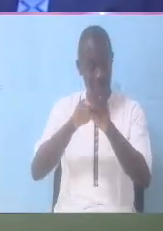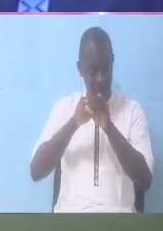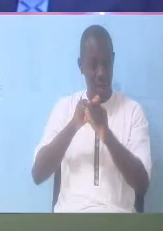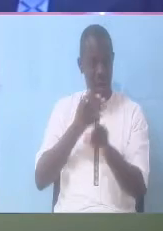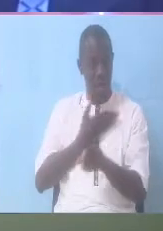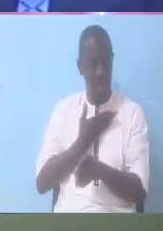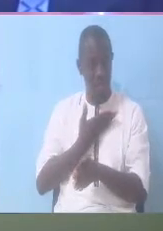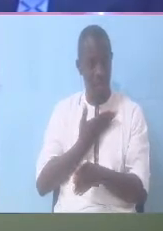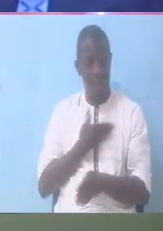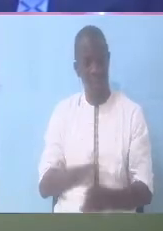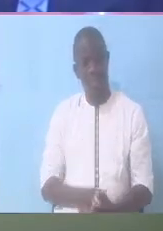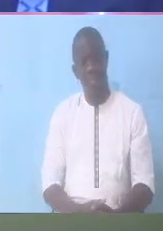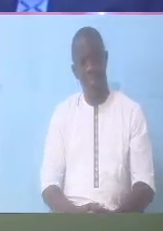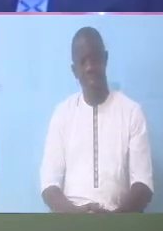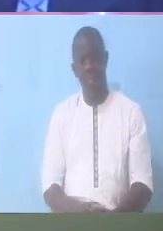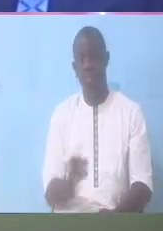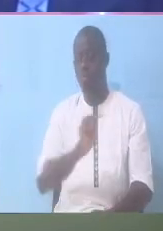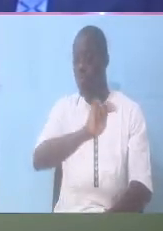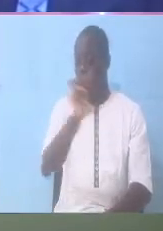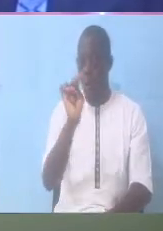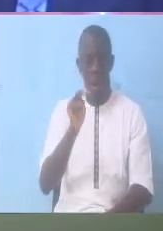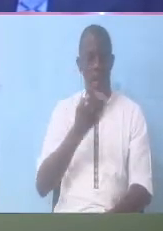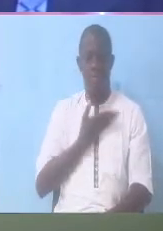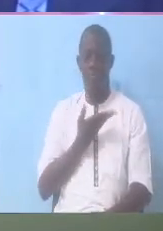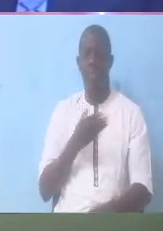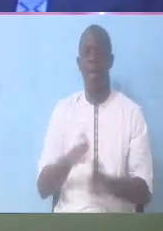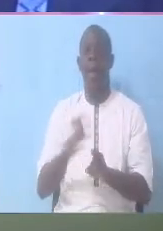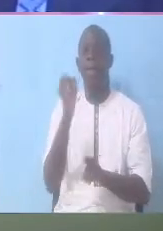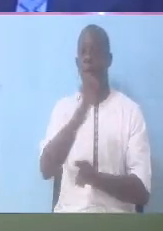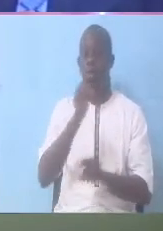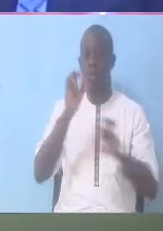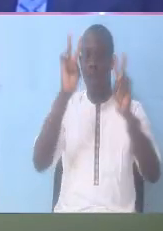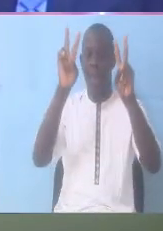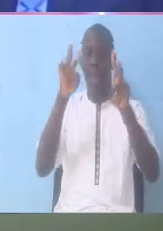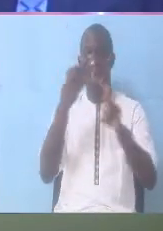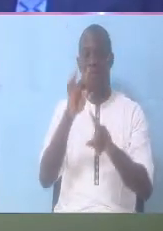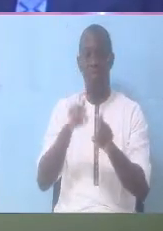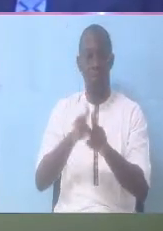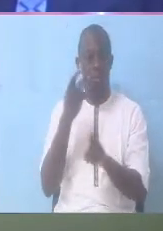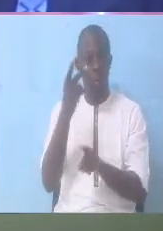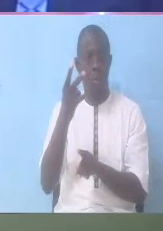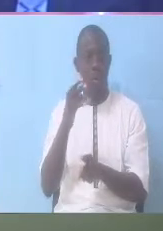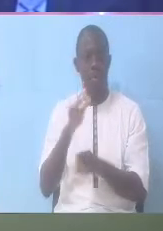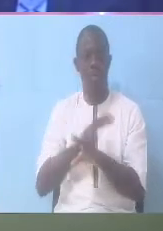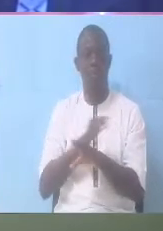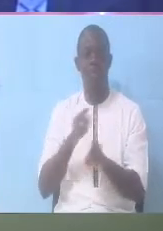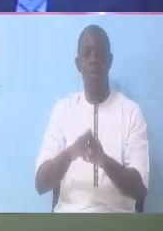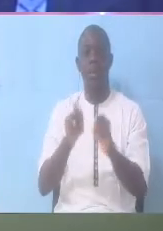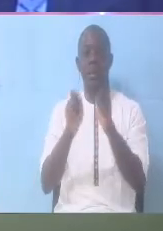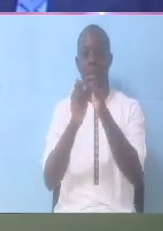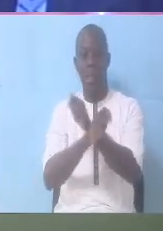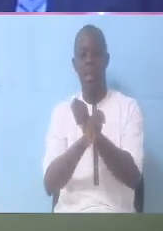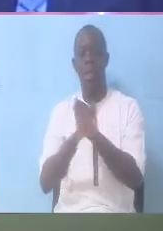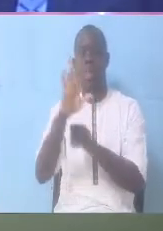bang. No, because Yaya Jammeh, in fact, if you look at it, he changed Tumbul from Kanilai and put